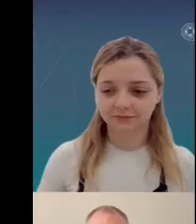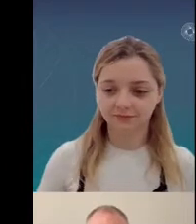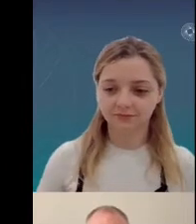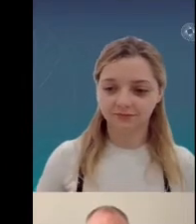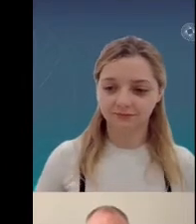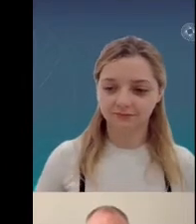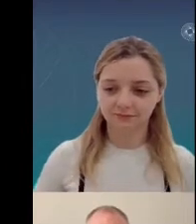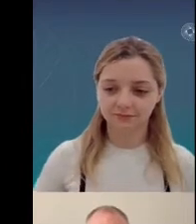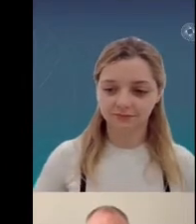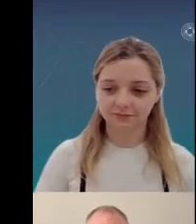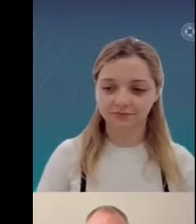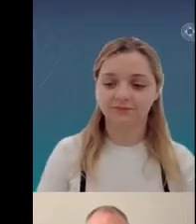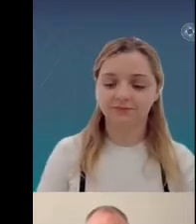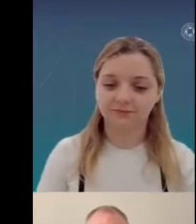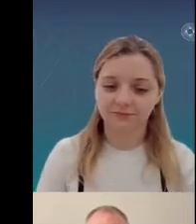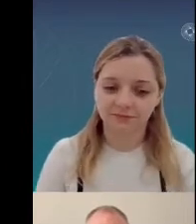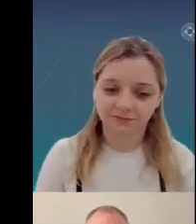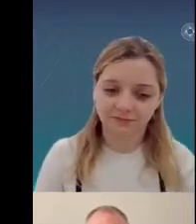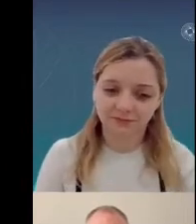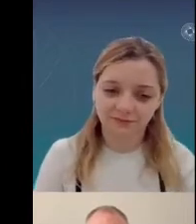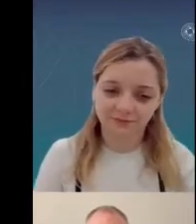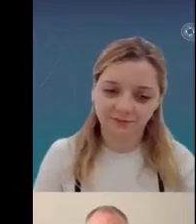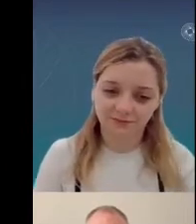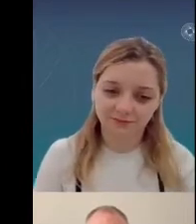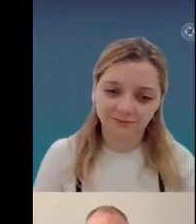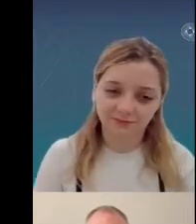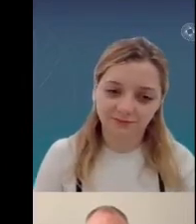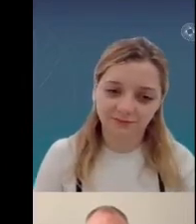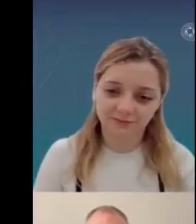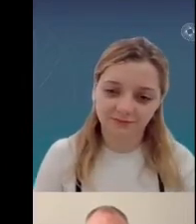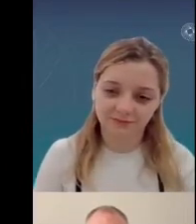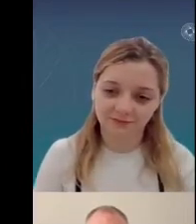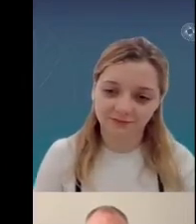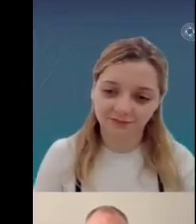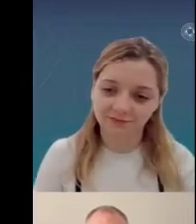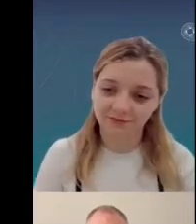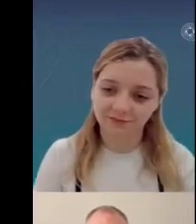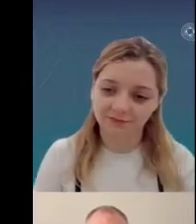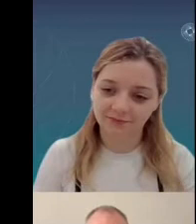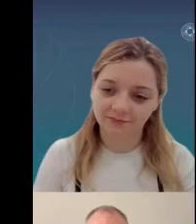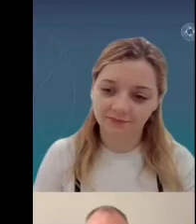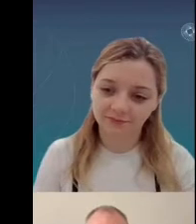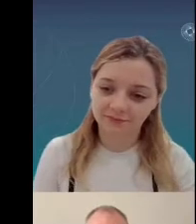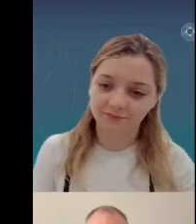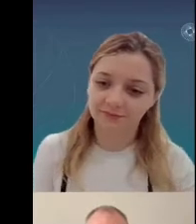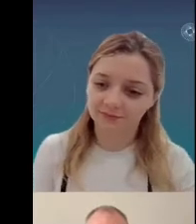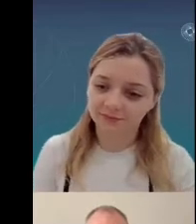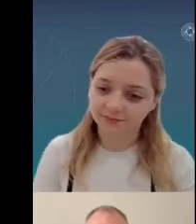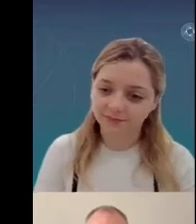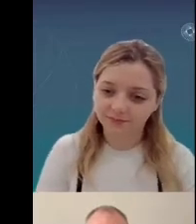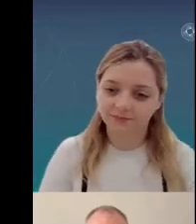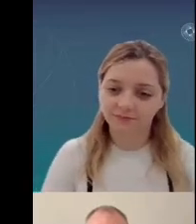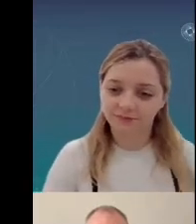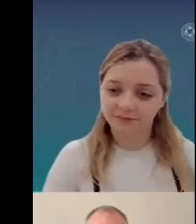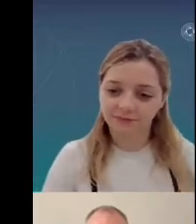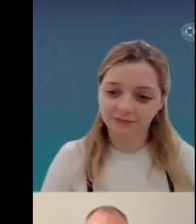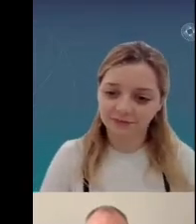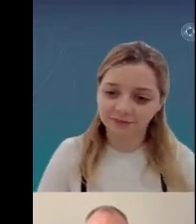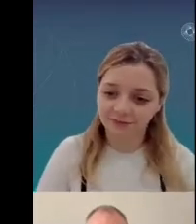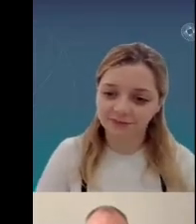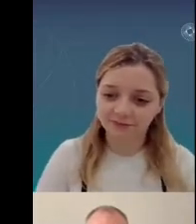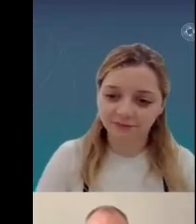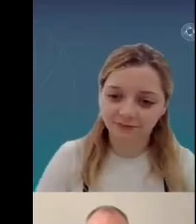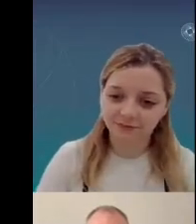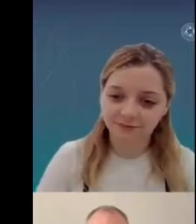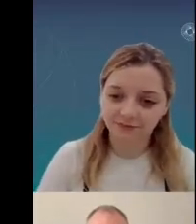including information, protection, development and insight. So the first priority, information, tells us that the QQI is dedicated to providing